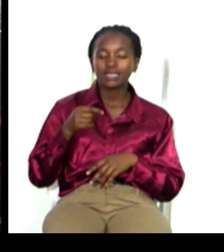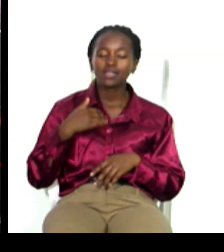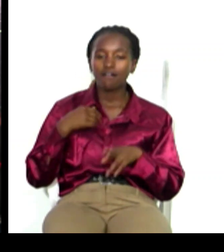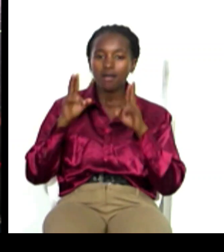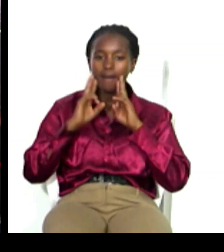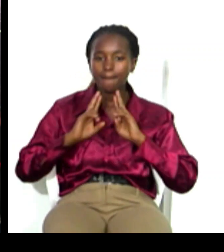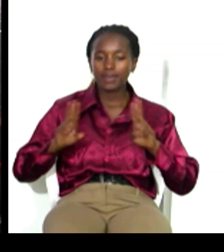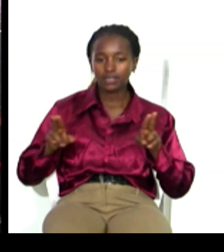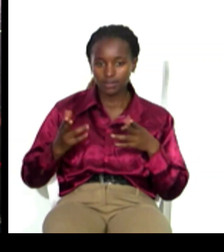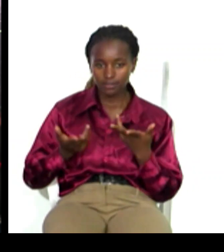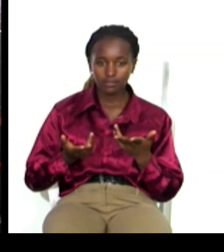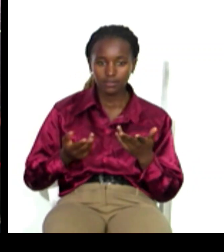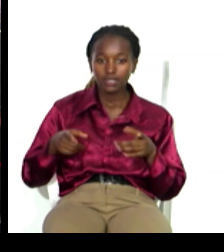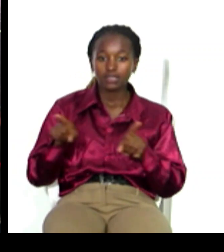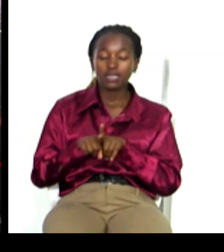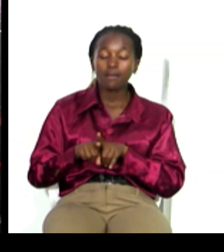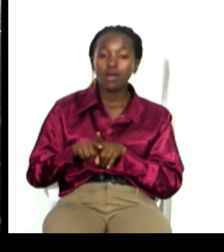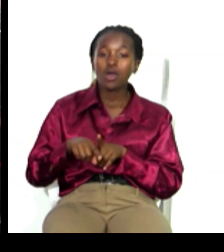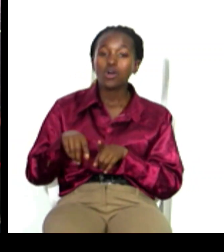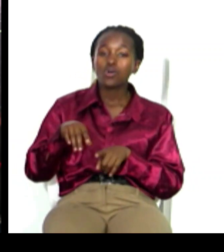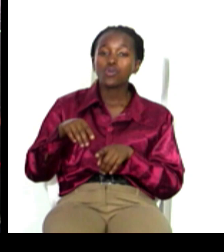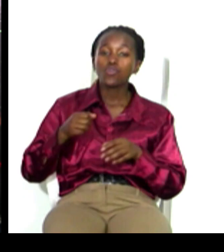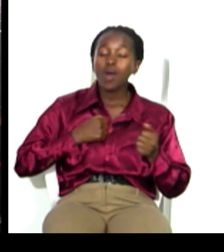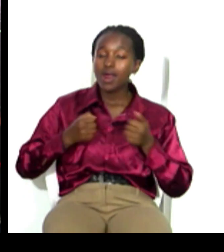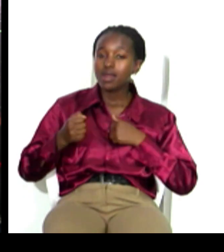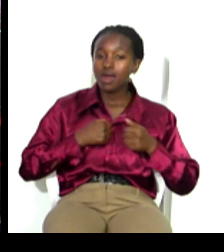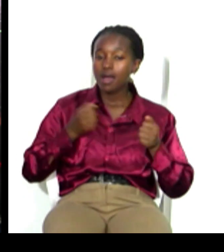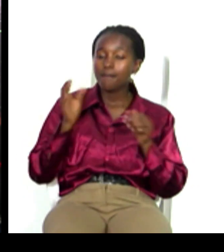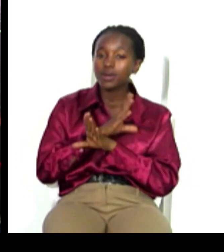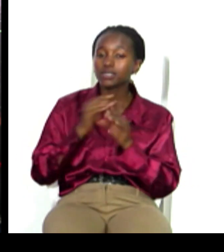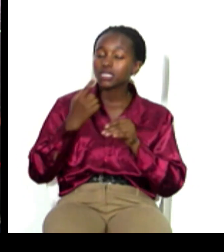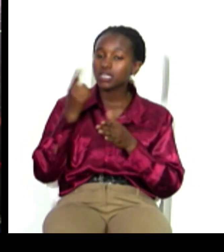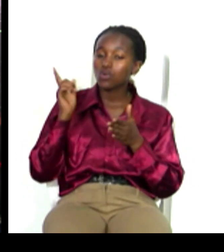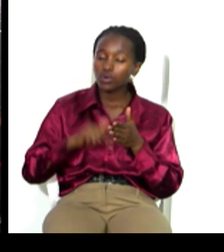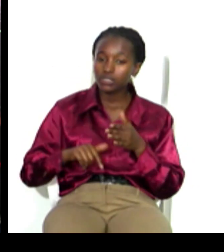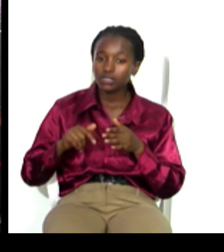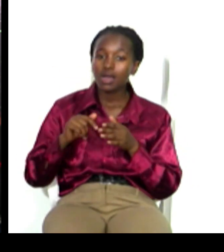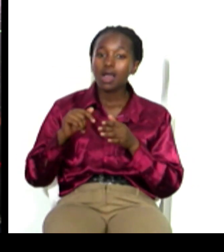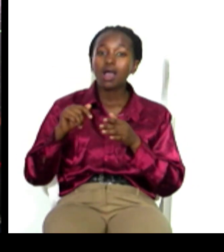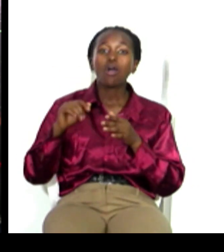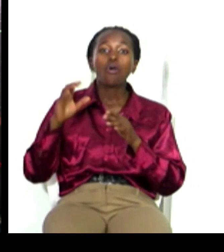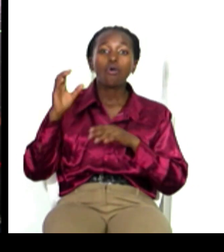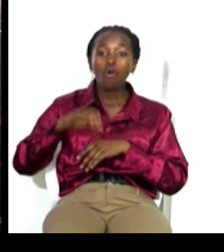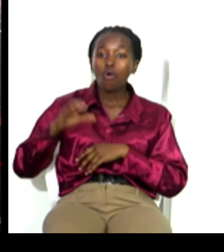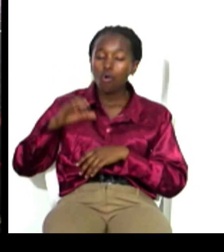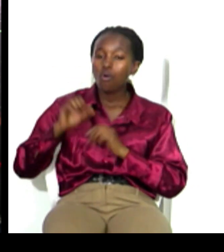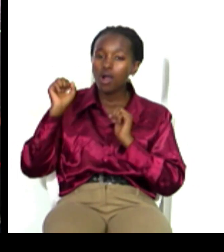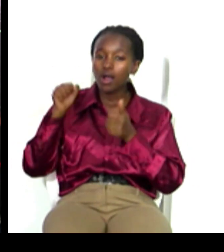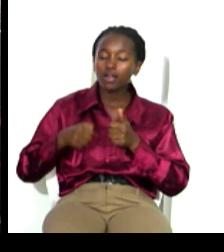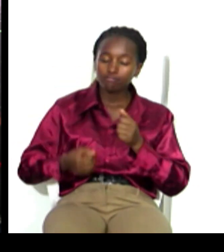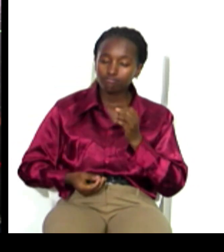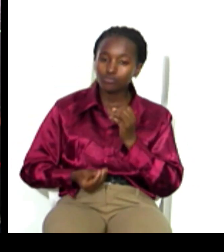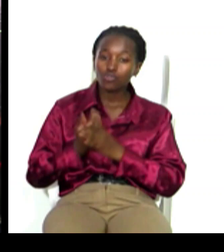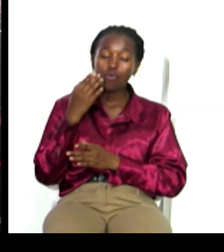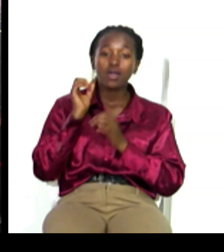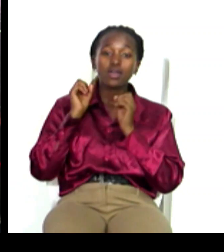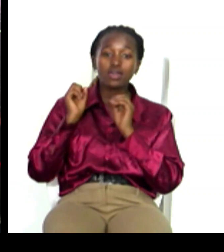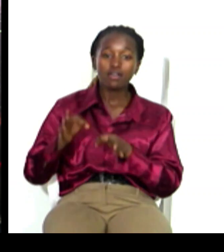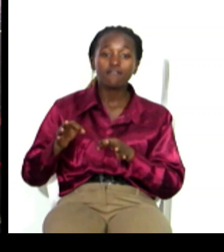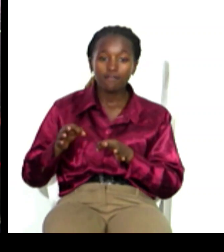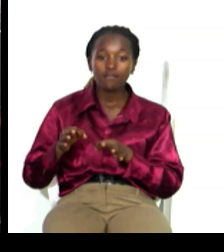and even the president of Rwanda came out and said that what will help that country to move forward is the time that they come